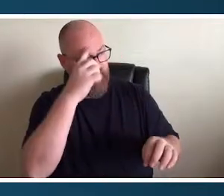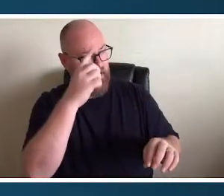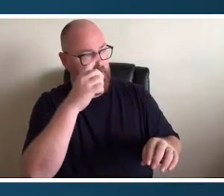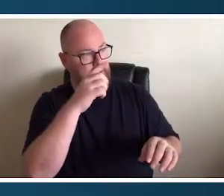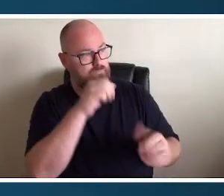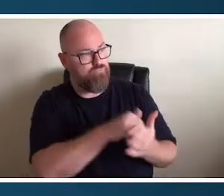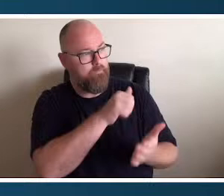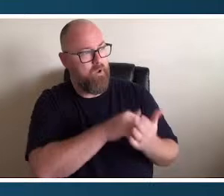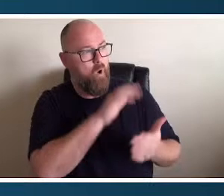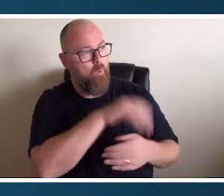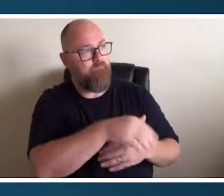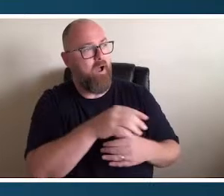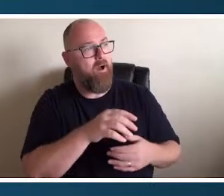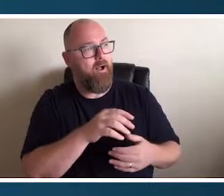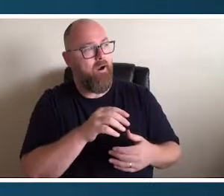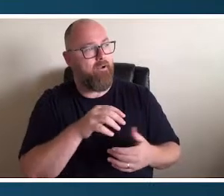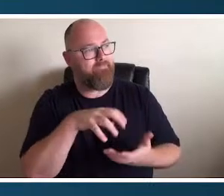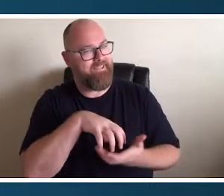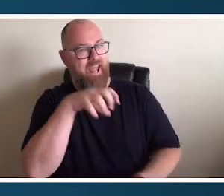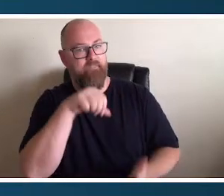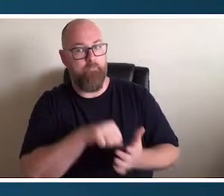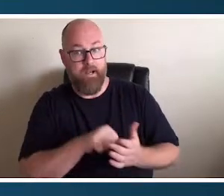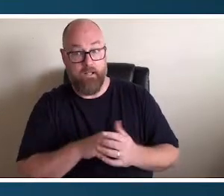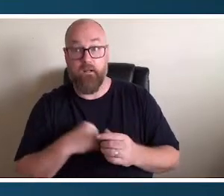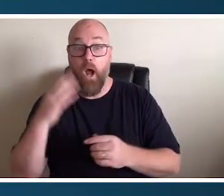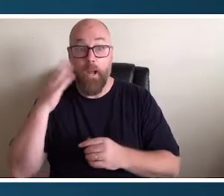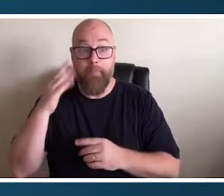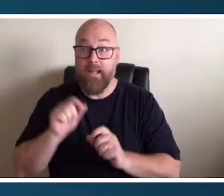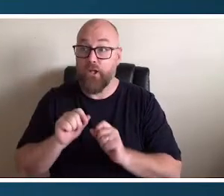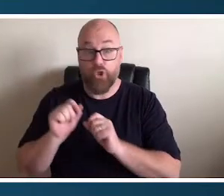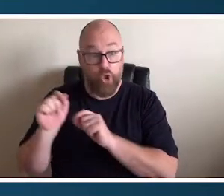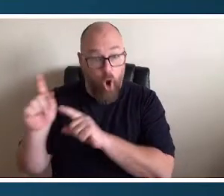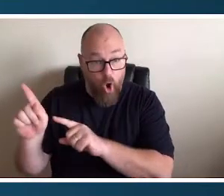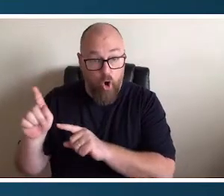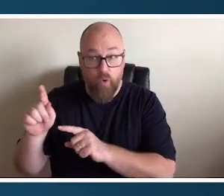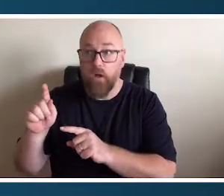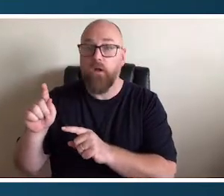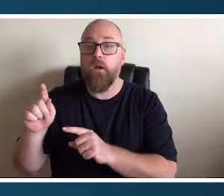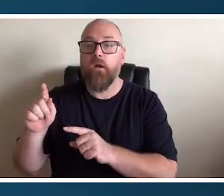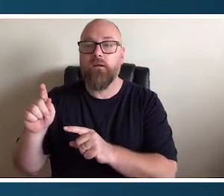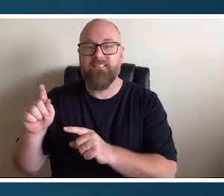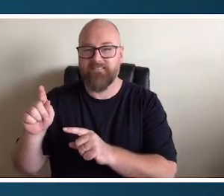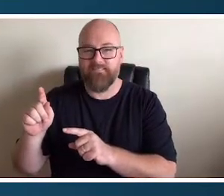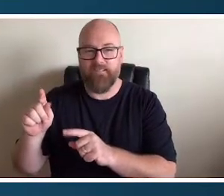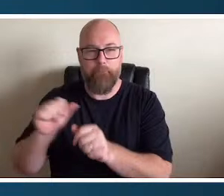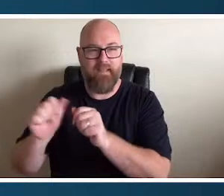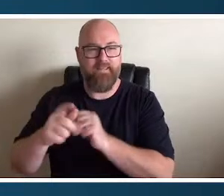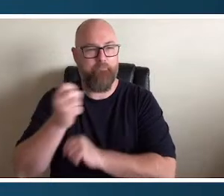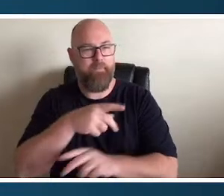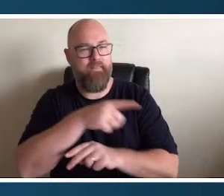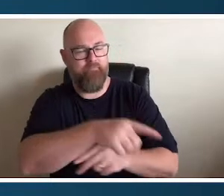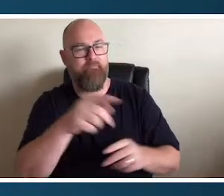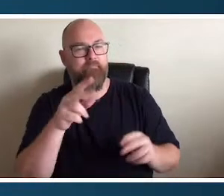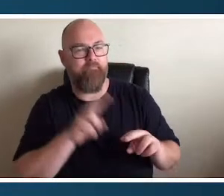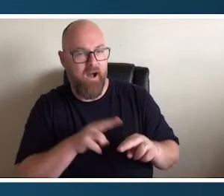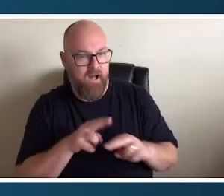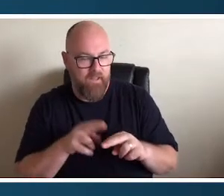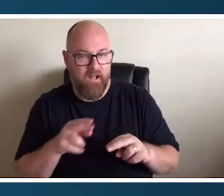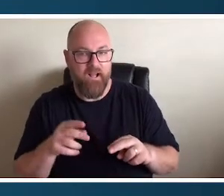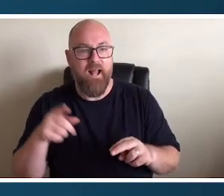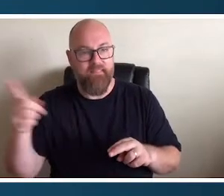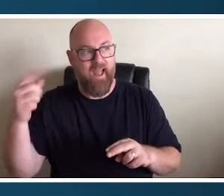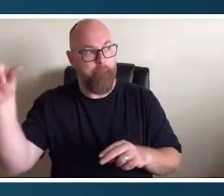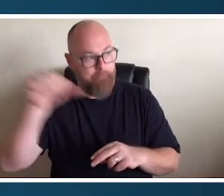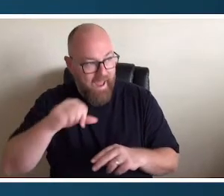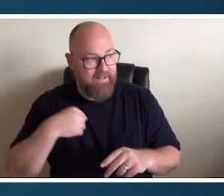who have gone and have come back do many things compared to father. They came back, bought land, and think seriously about doing things